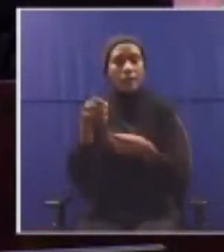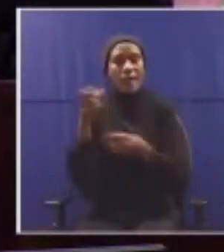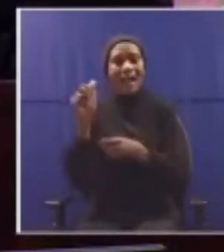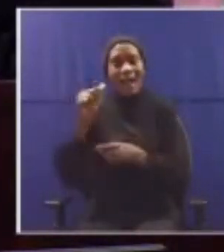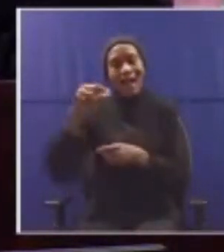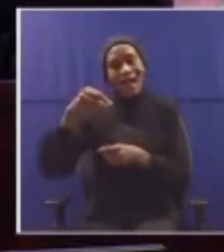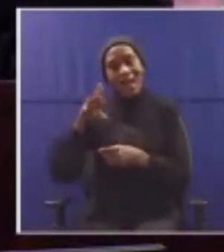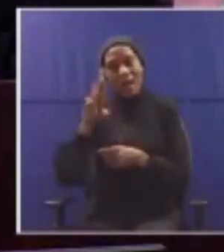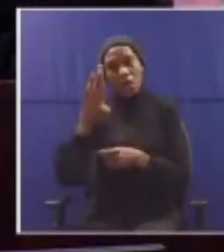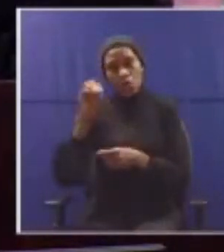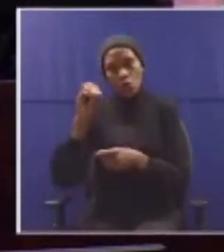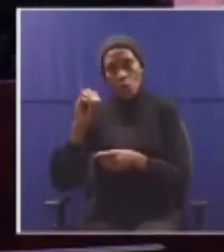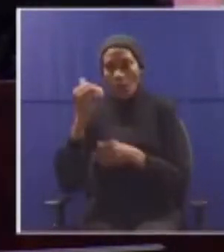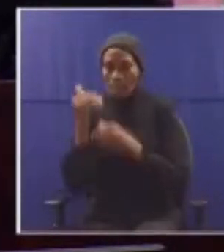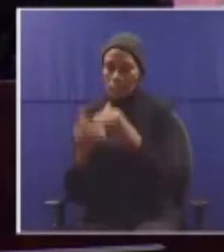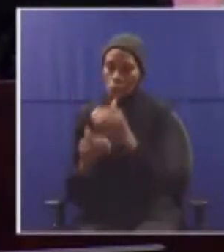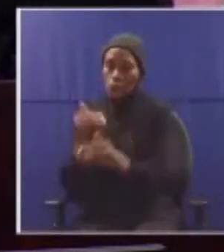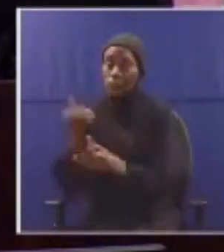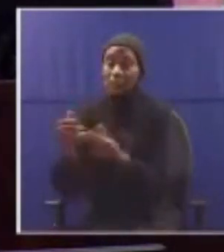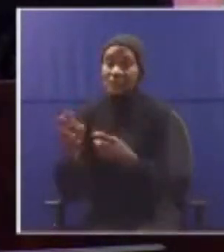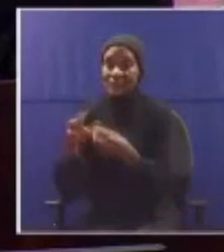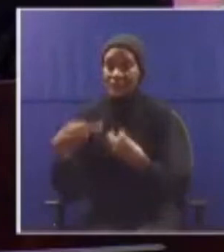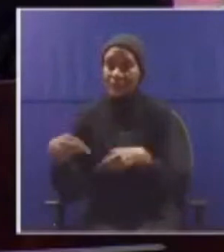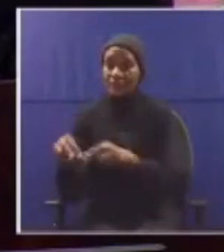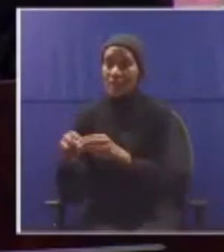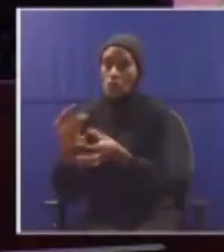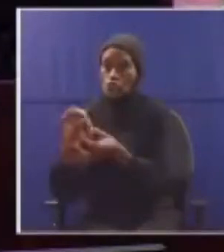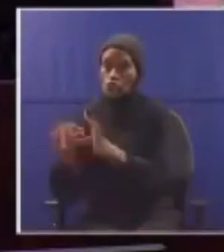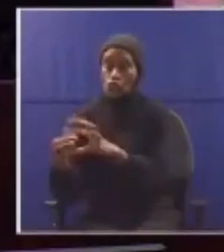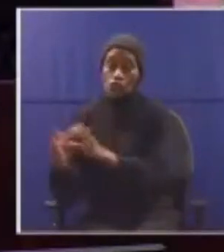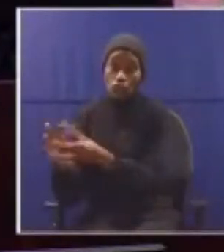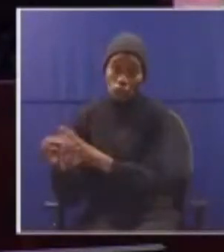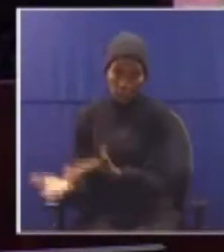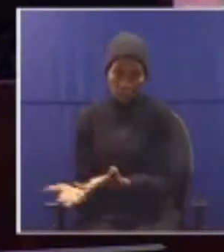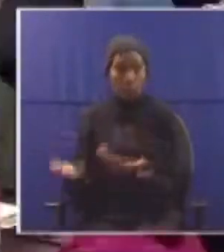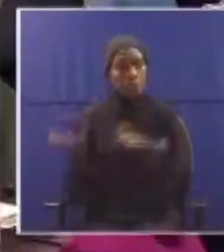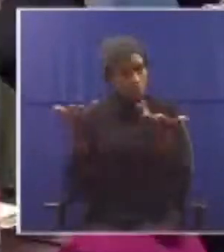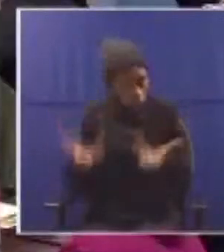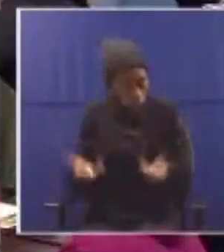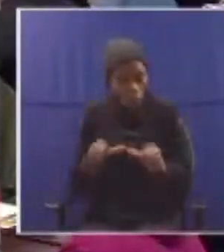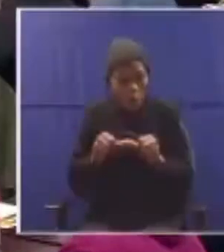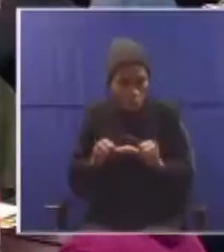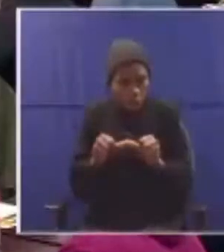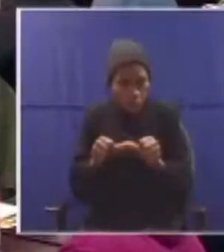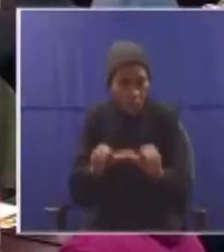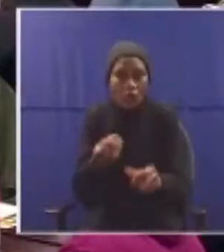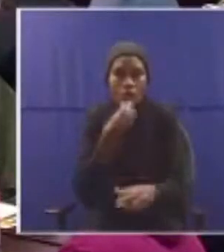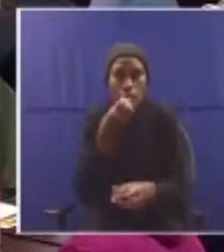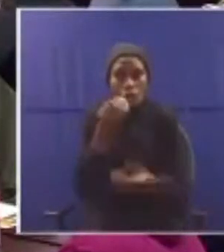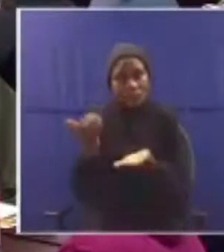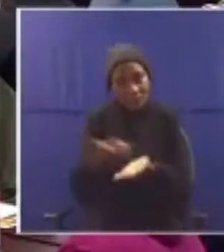agro-processing value chain, thus sustainable food security.